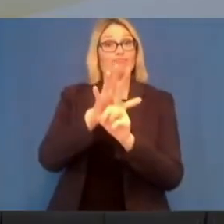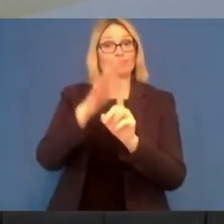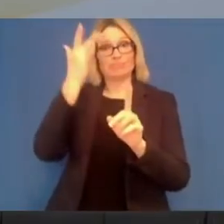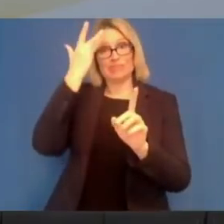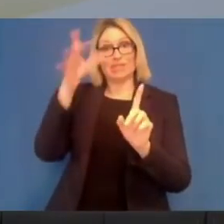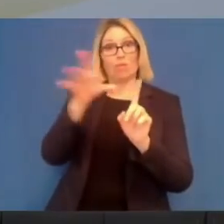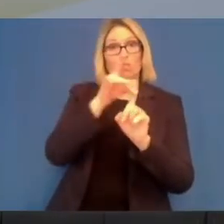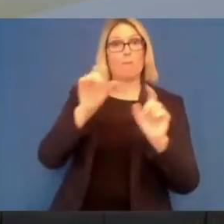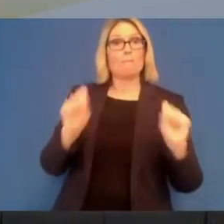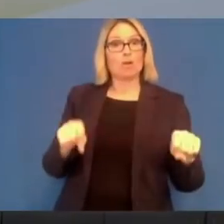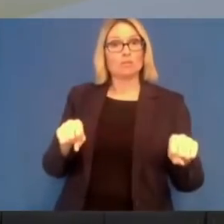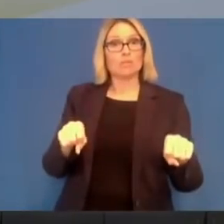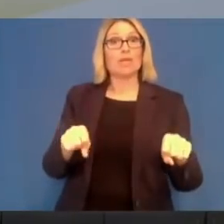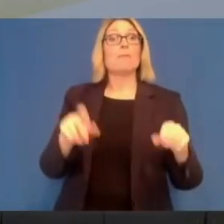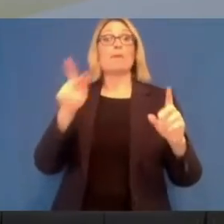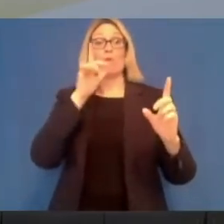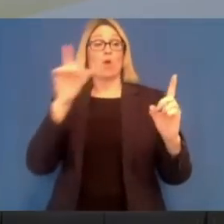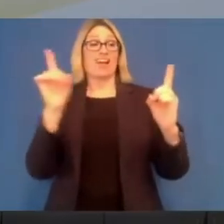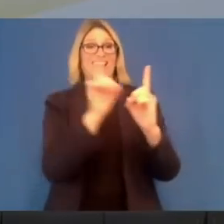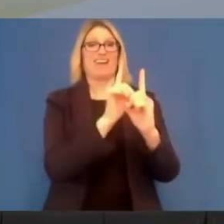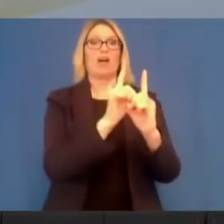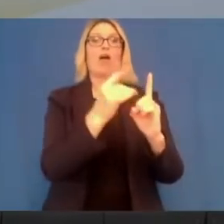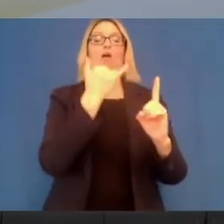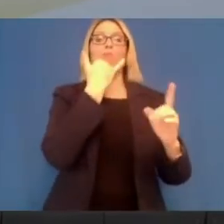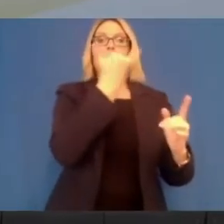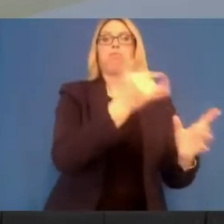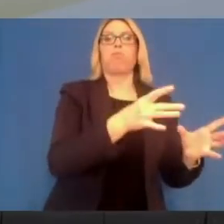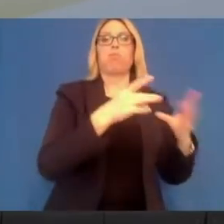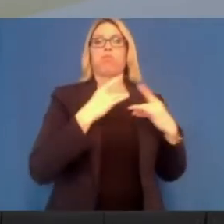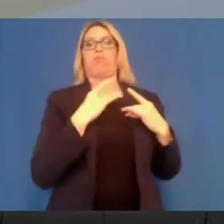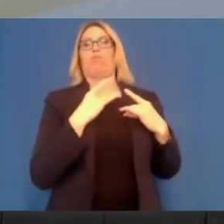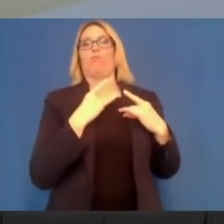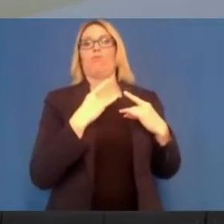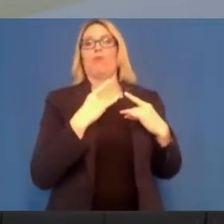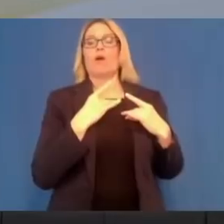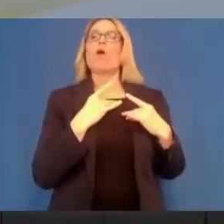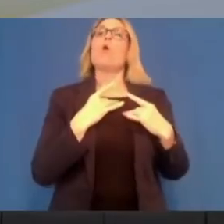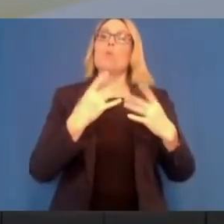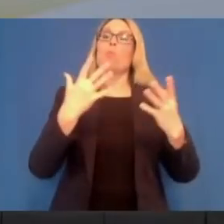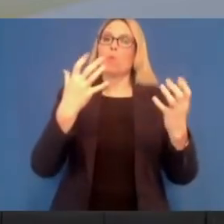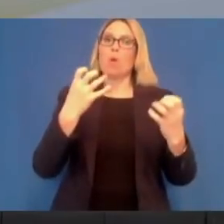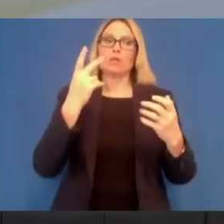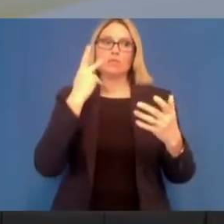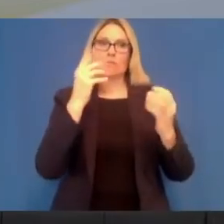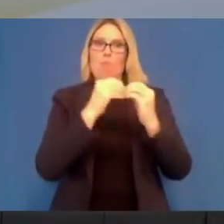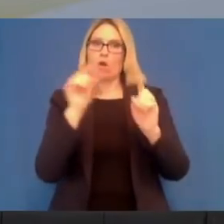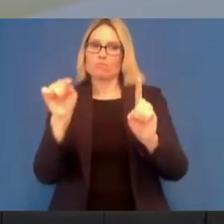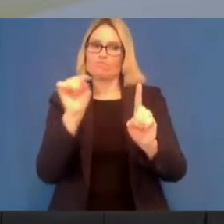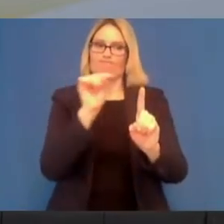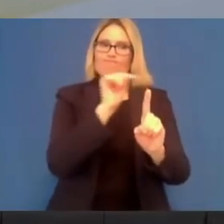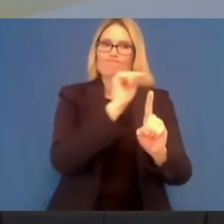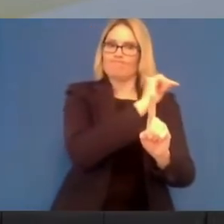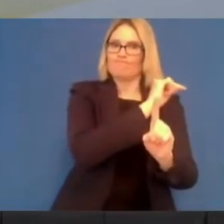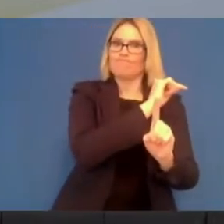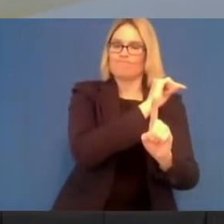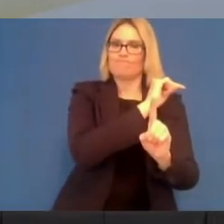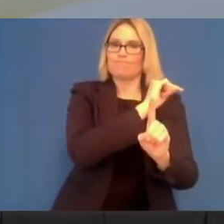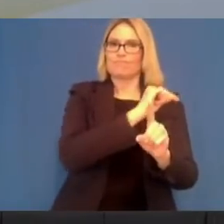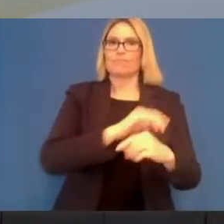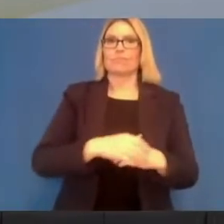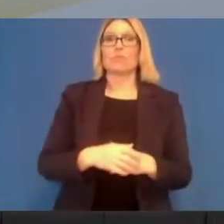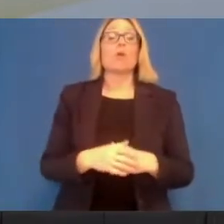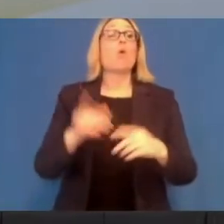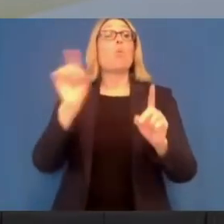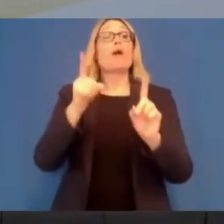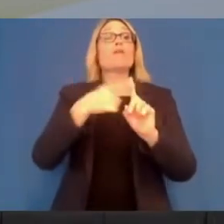of close contacts. And we want to do the follow-up that we can, and we still have no known source.